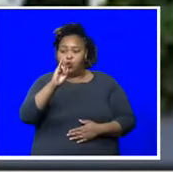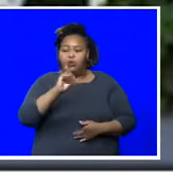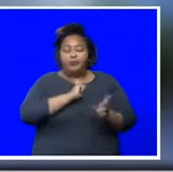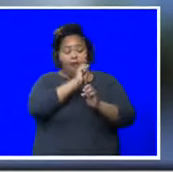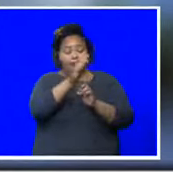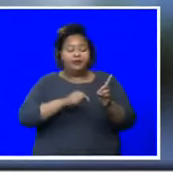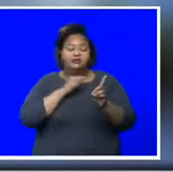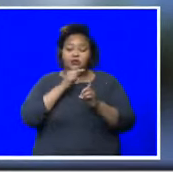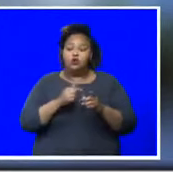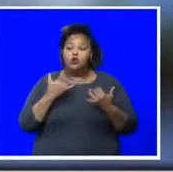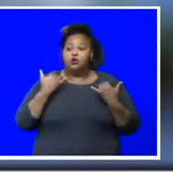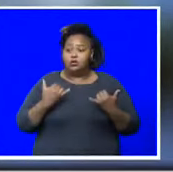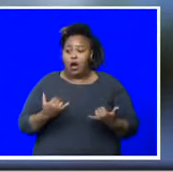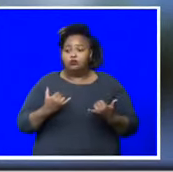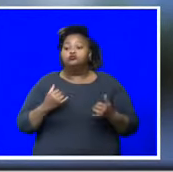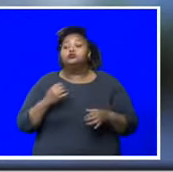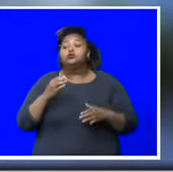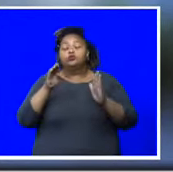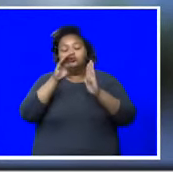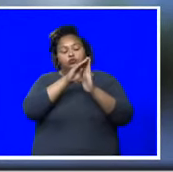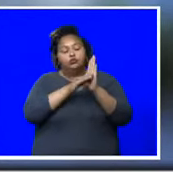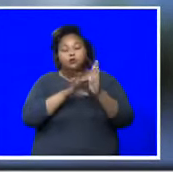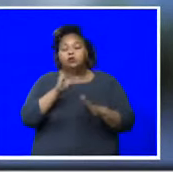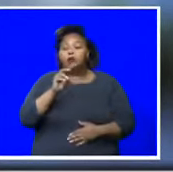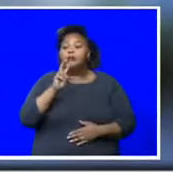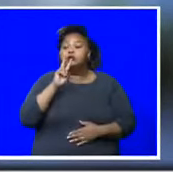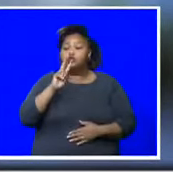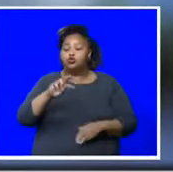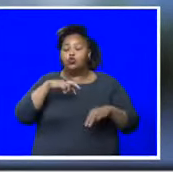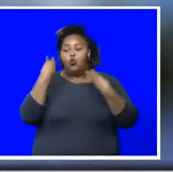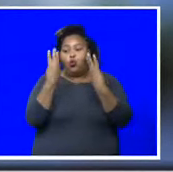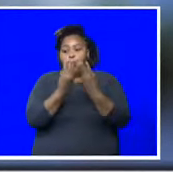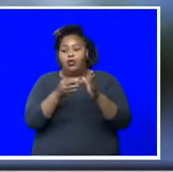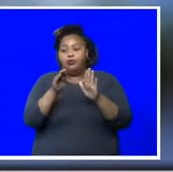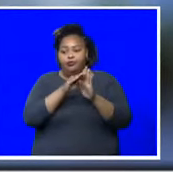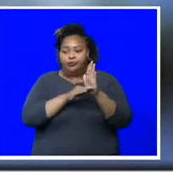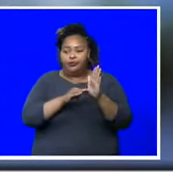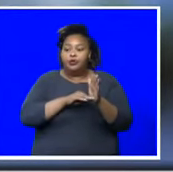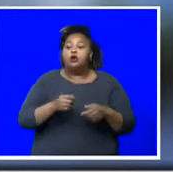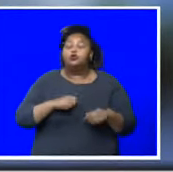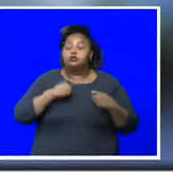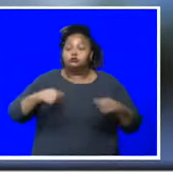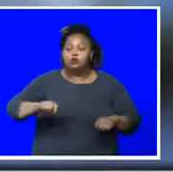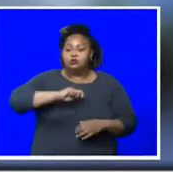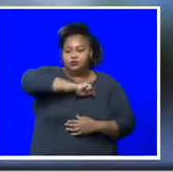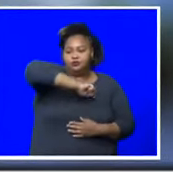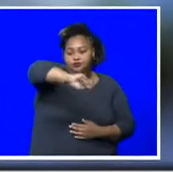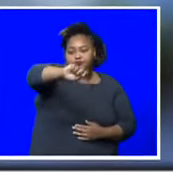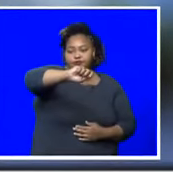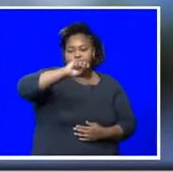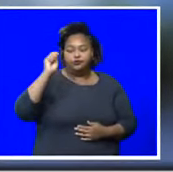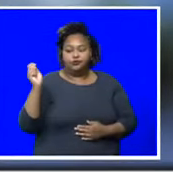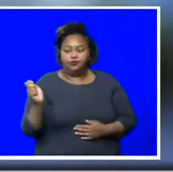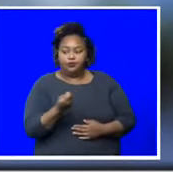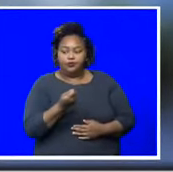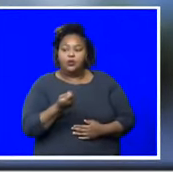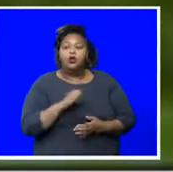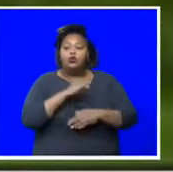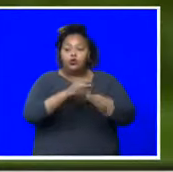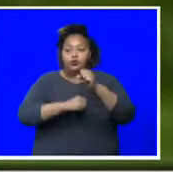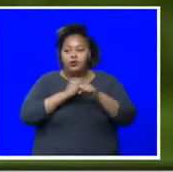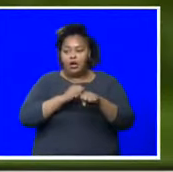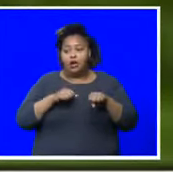yena Alcaraz abesenzaweni yesithupha kuwo ema-world rankings emdlalo wemphebelo nakuqala inzebe ye-French Open emnyakeni